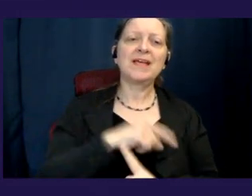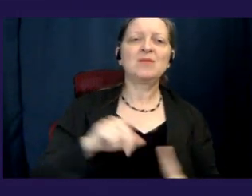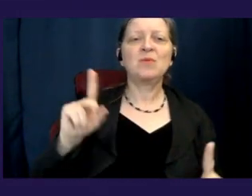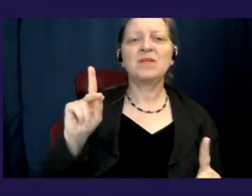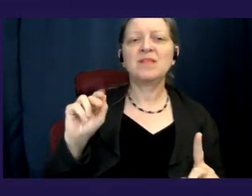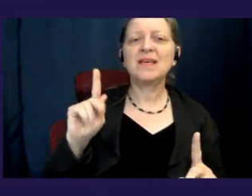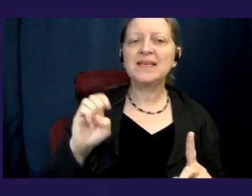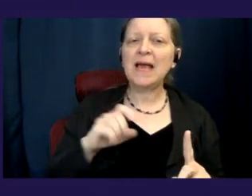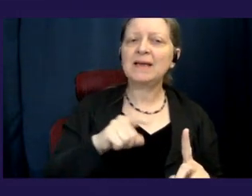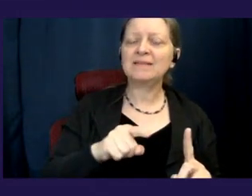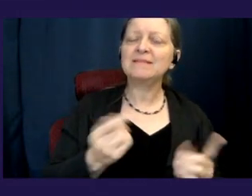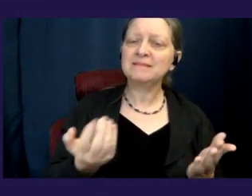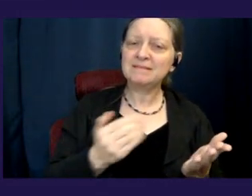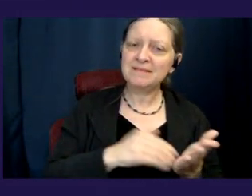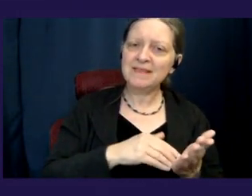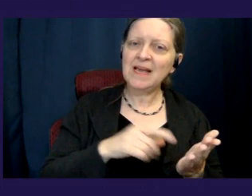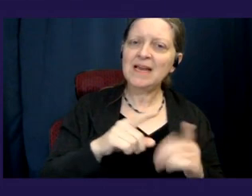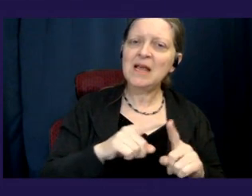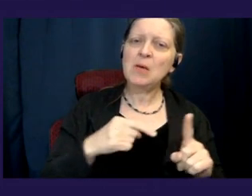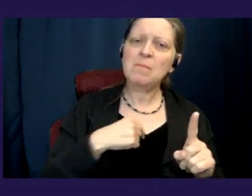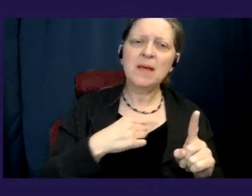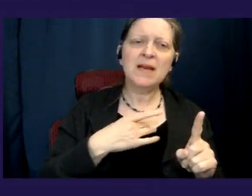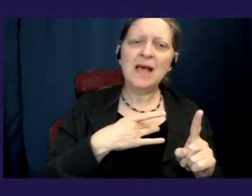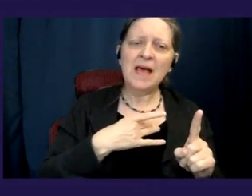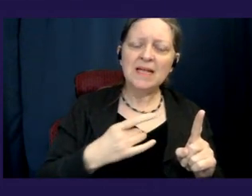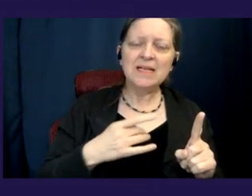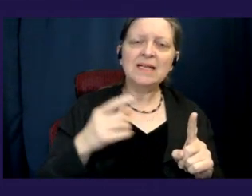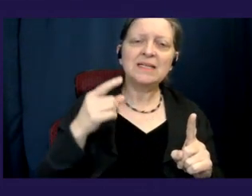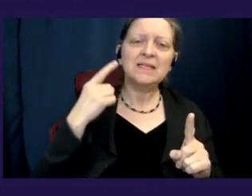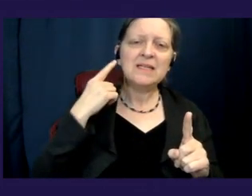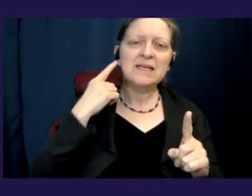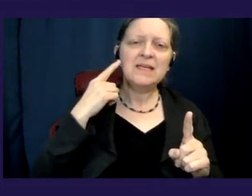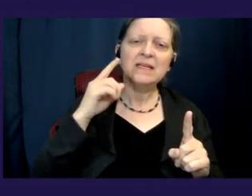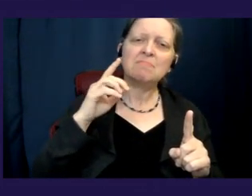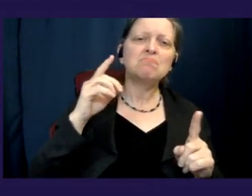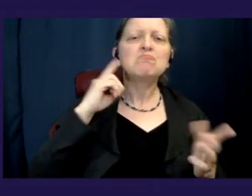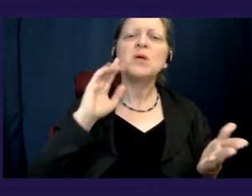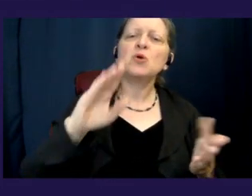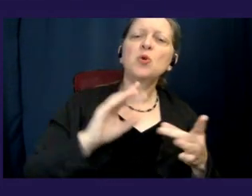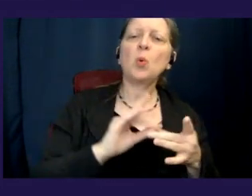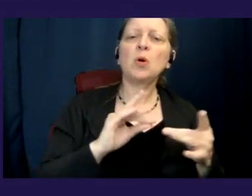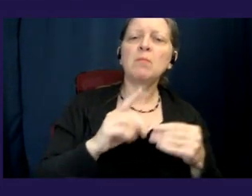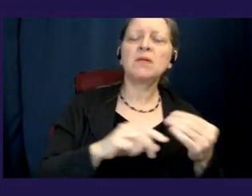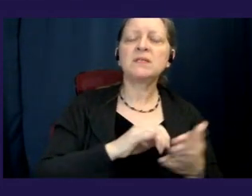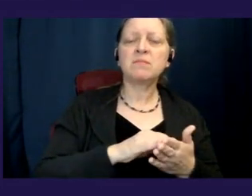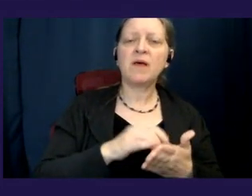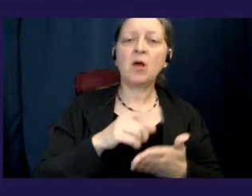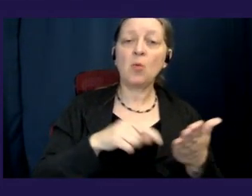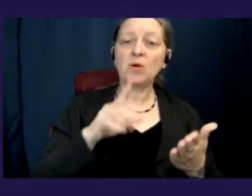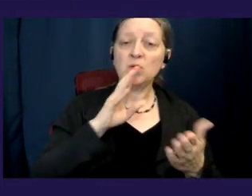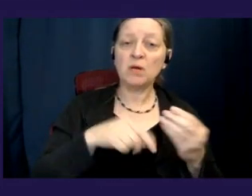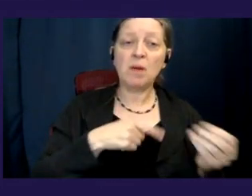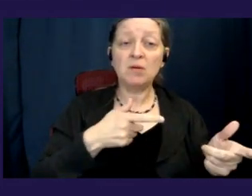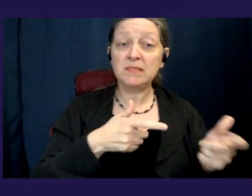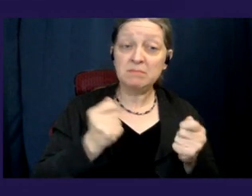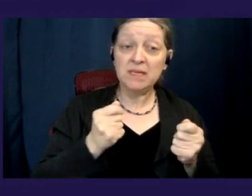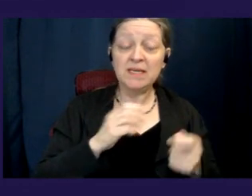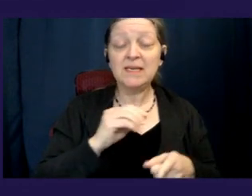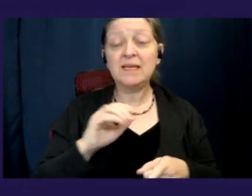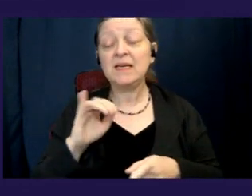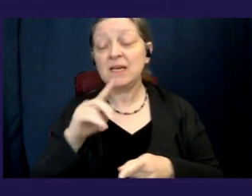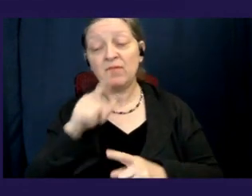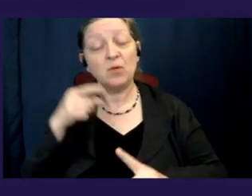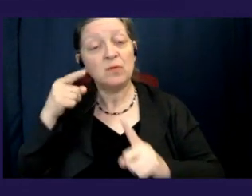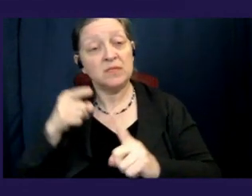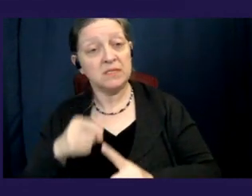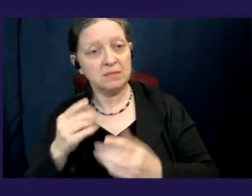at the beginning. But I'd love to just hear you reflect on that. Some of the, what you were talking about, speed, and if there's specific things